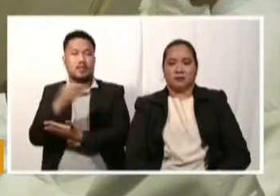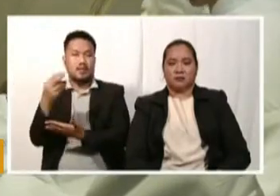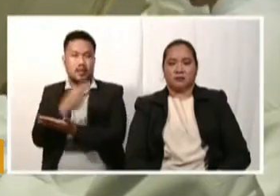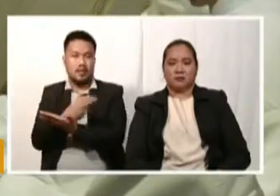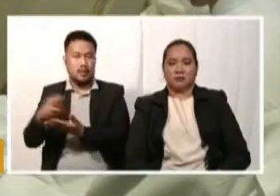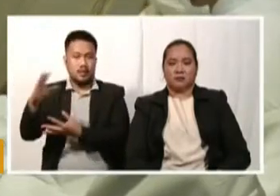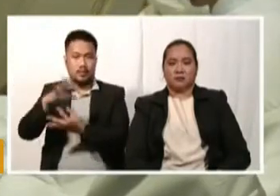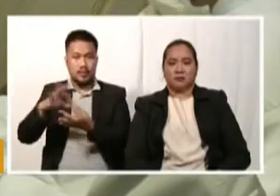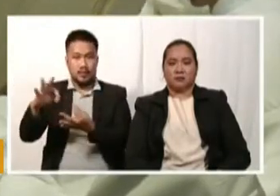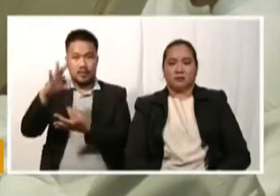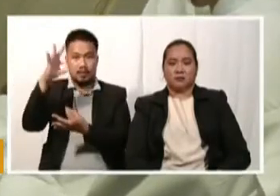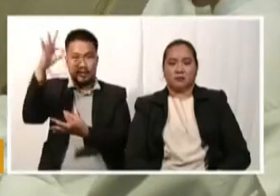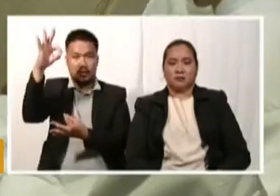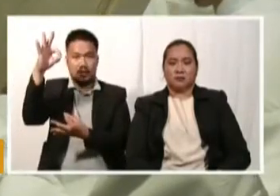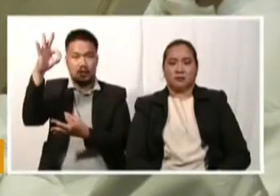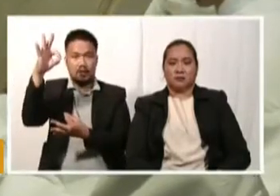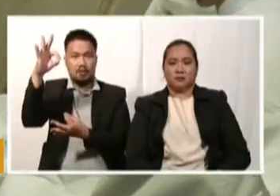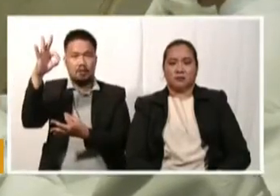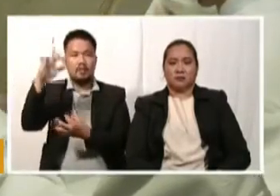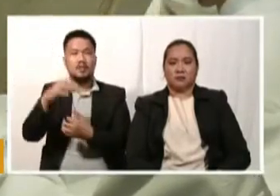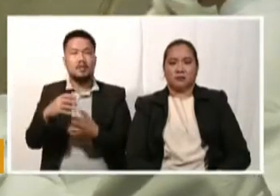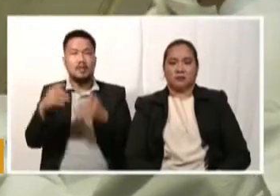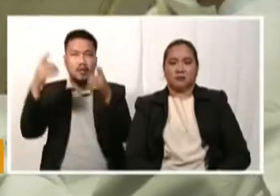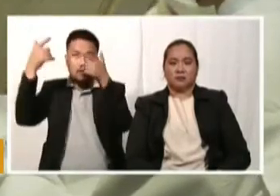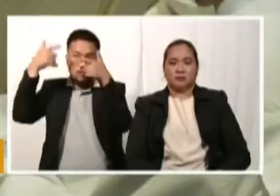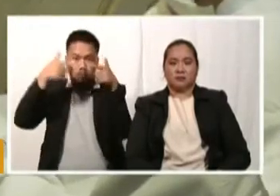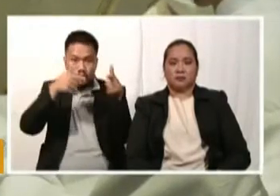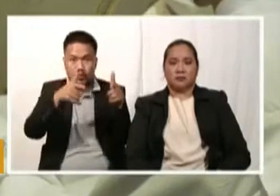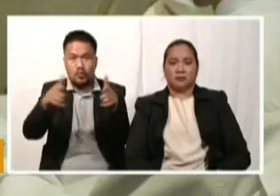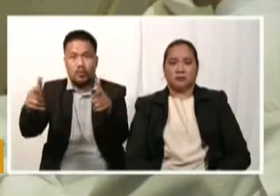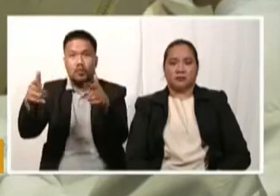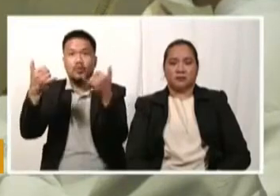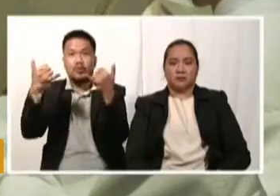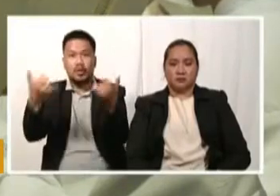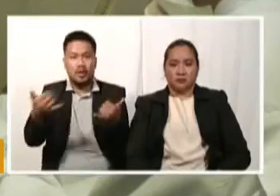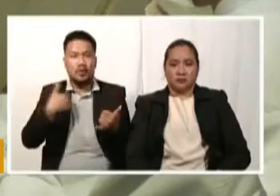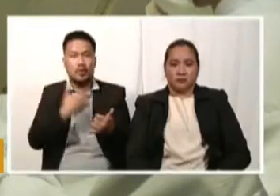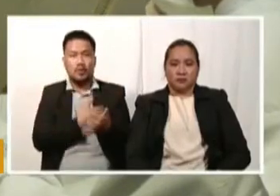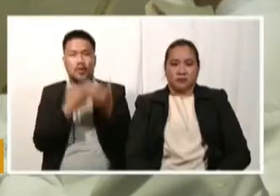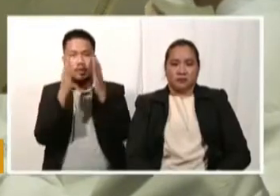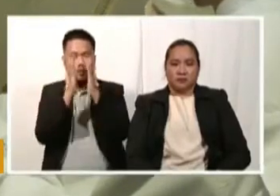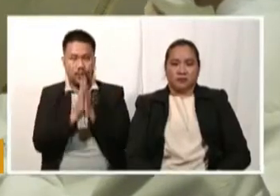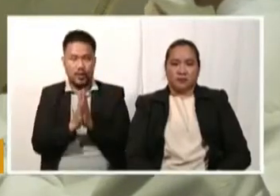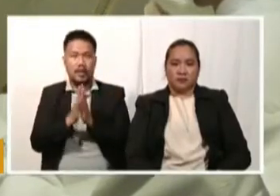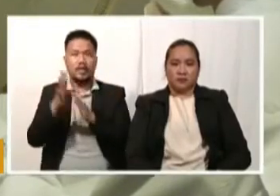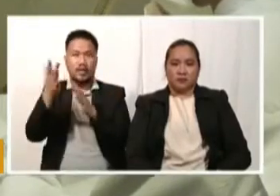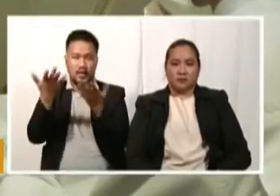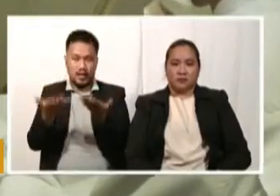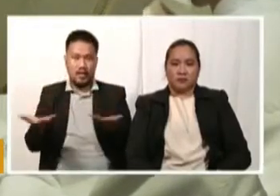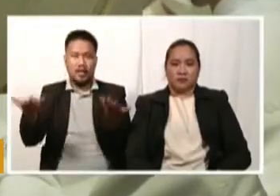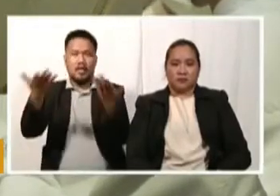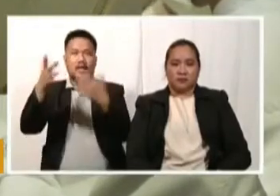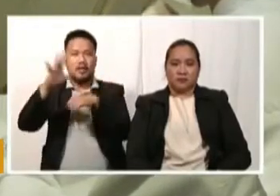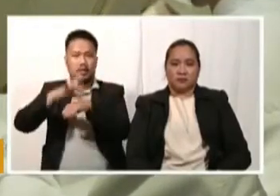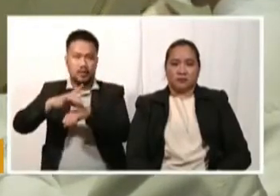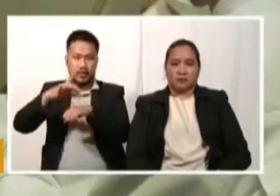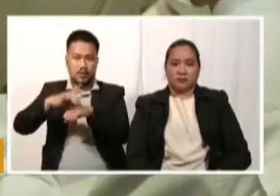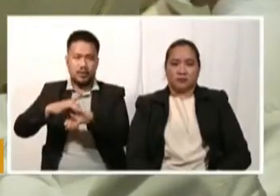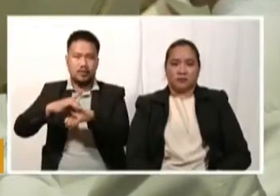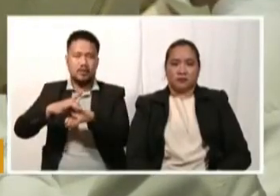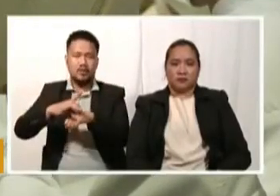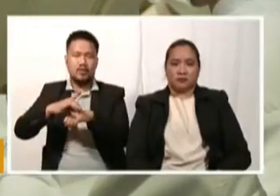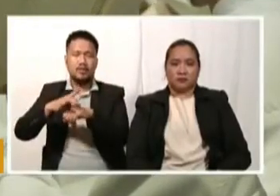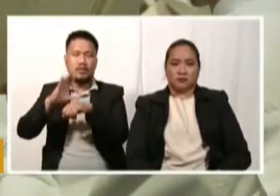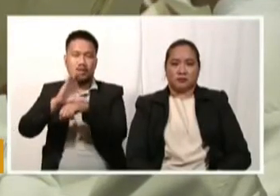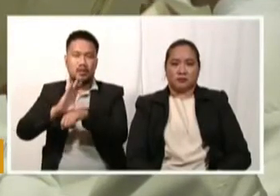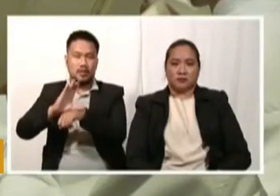and of the Holy Spirit." Look now, we pray, upon the face of your church, and graciously unseal